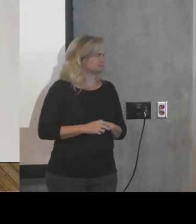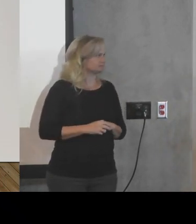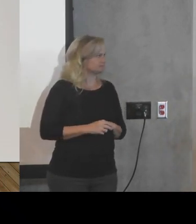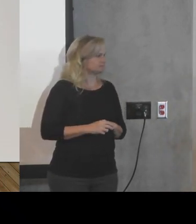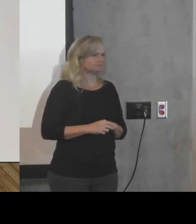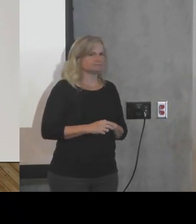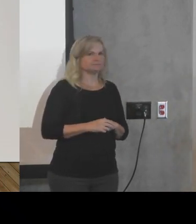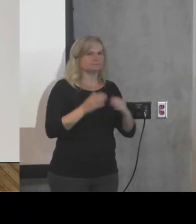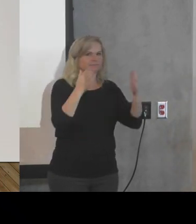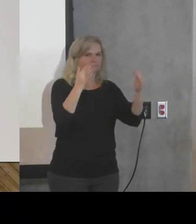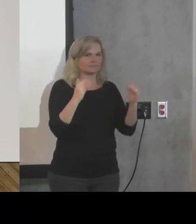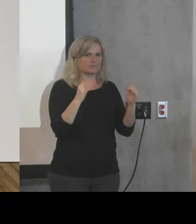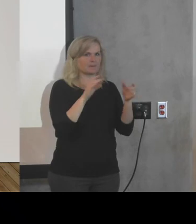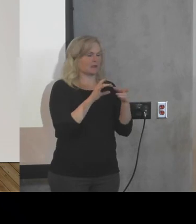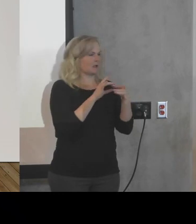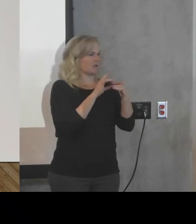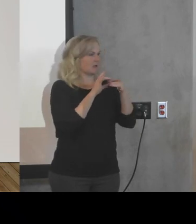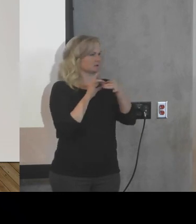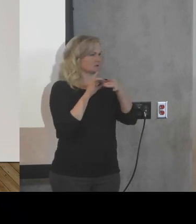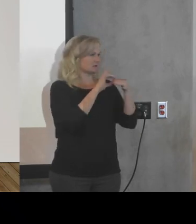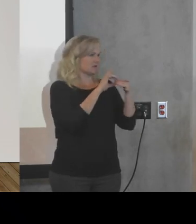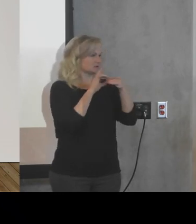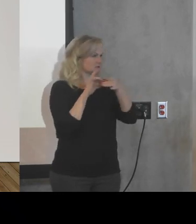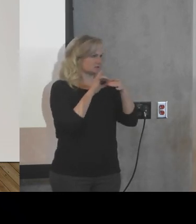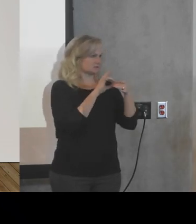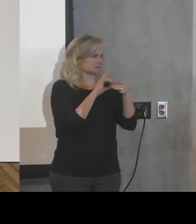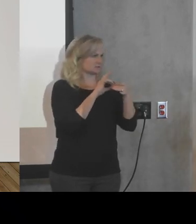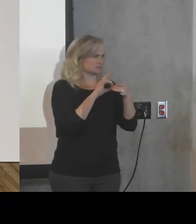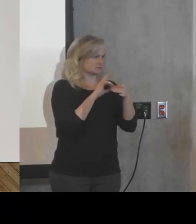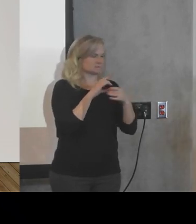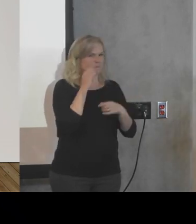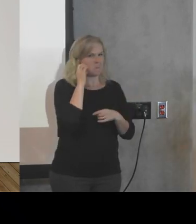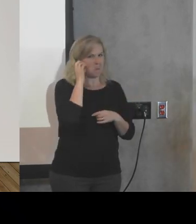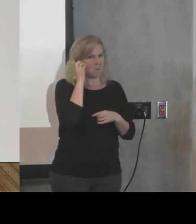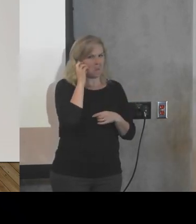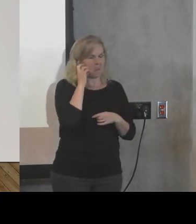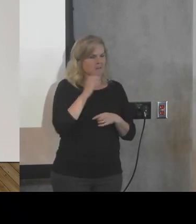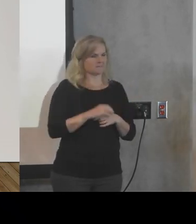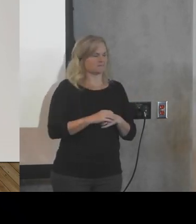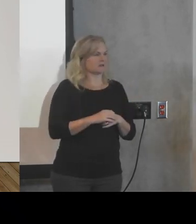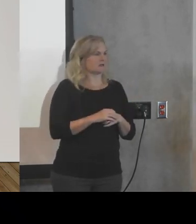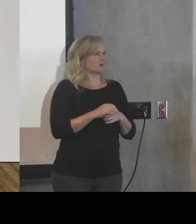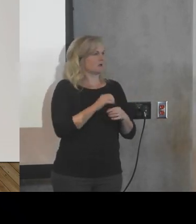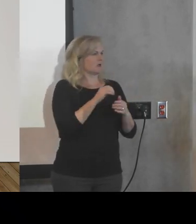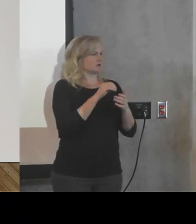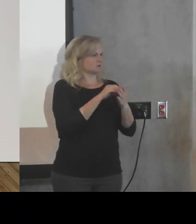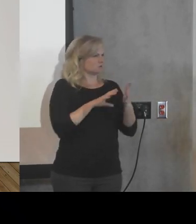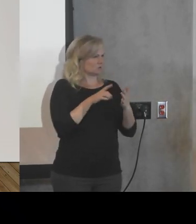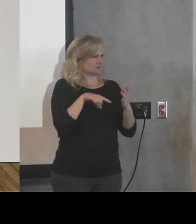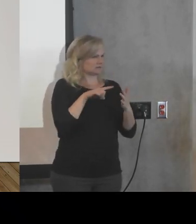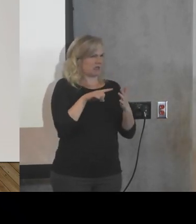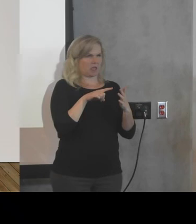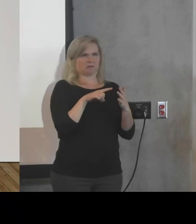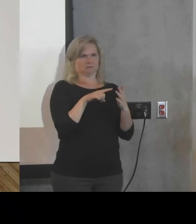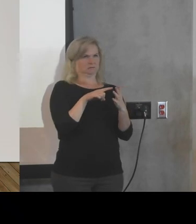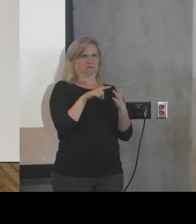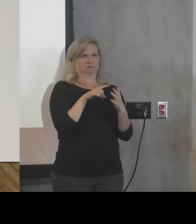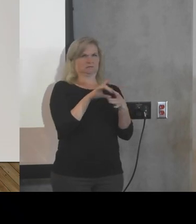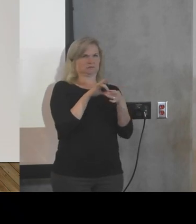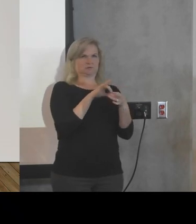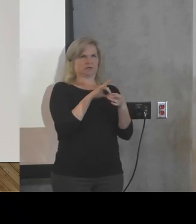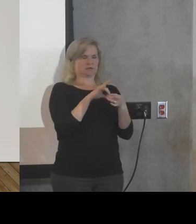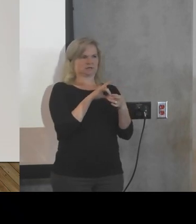is associations. Students that break down at this level tend to really struggle with associating letters